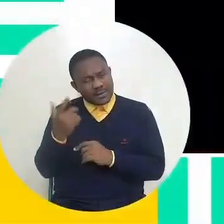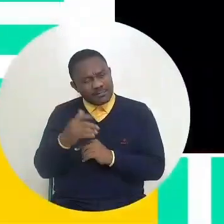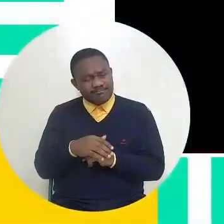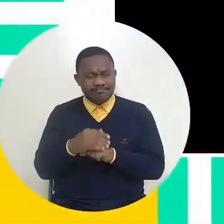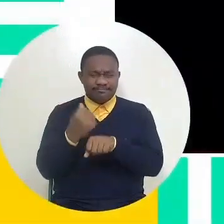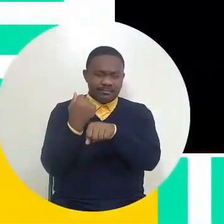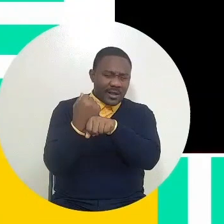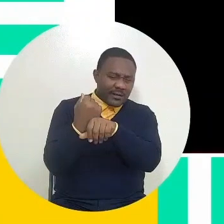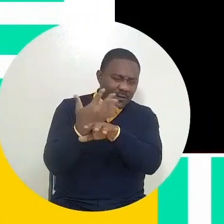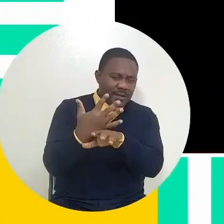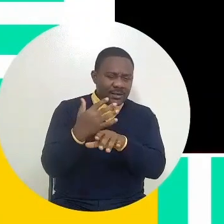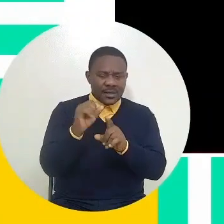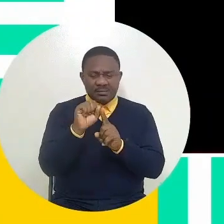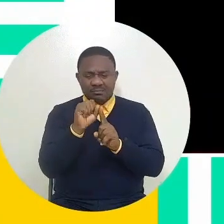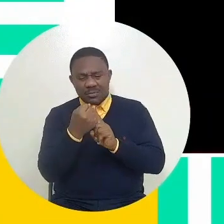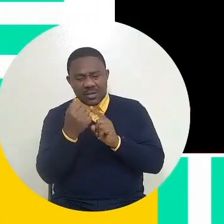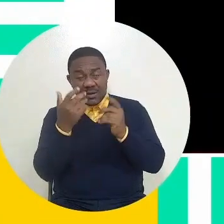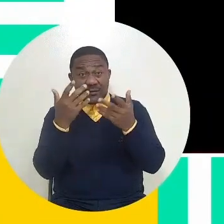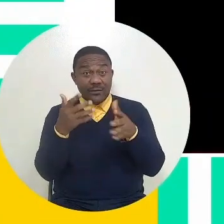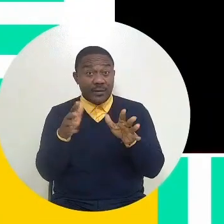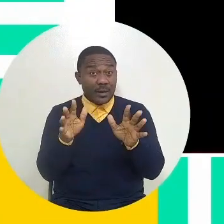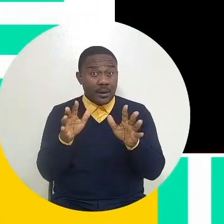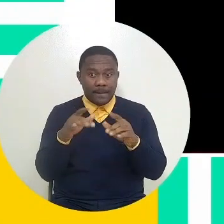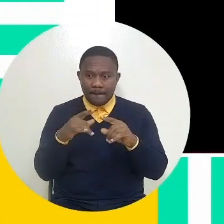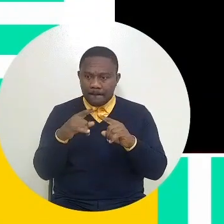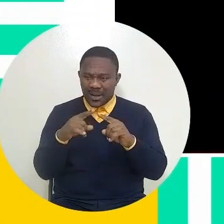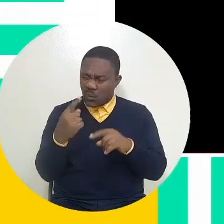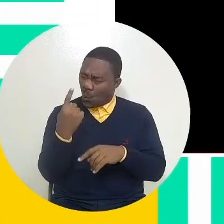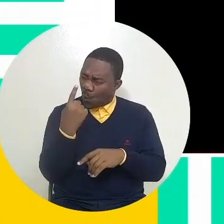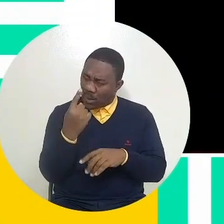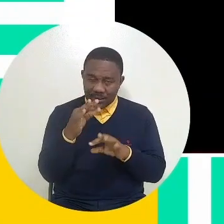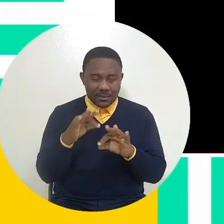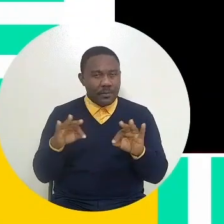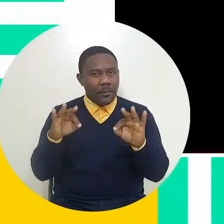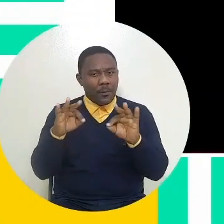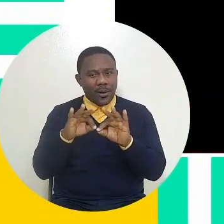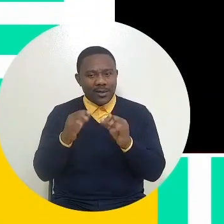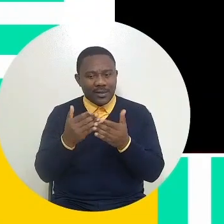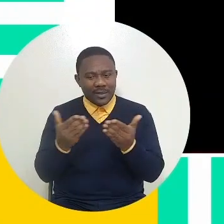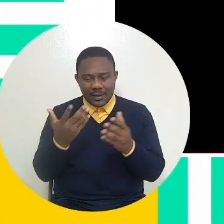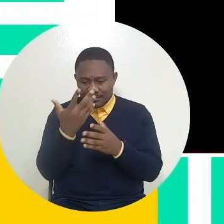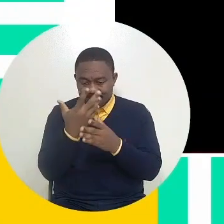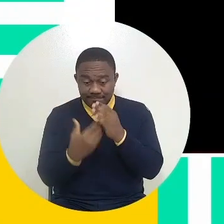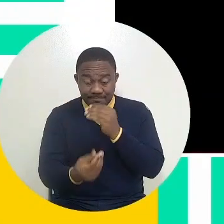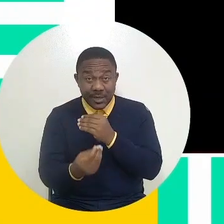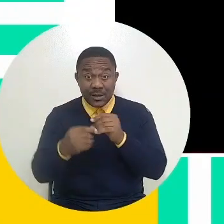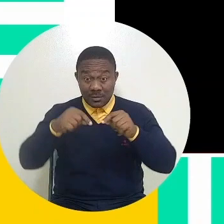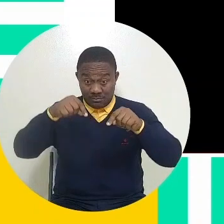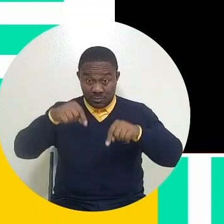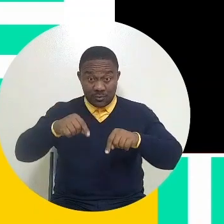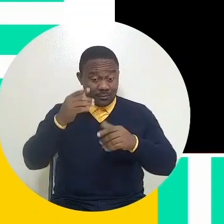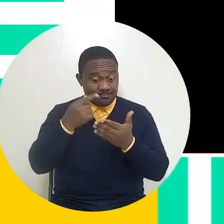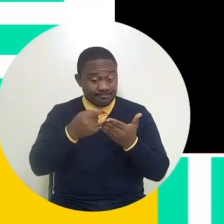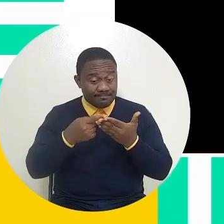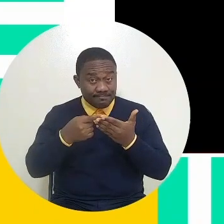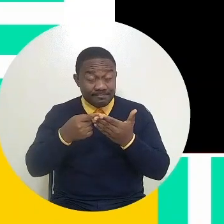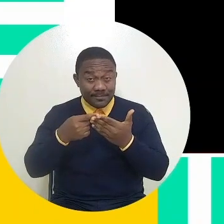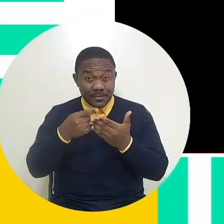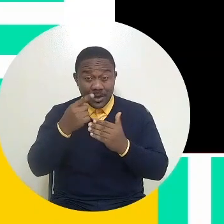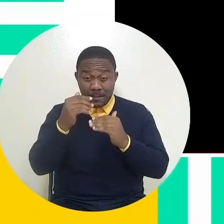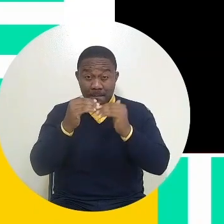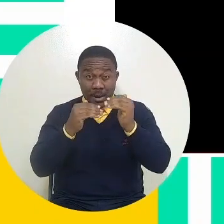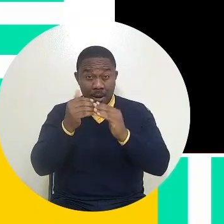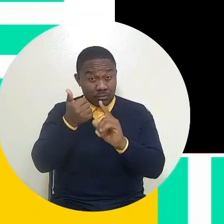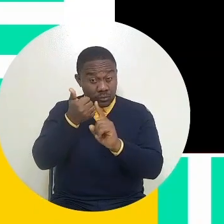virtual, social media, and all that. But one critical ingredient, which was missing, which we wouldn't talk about in building